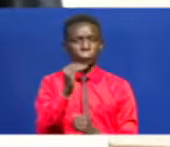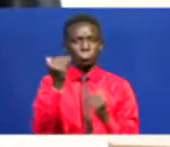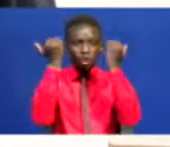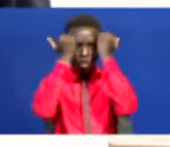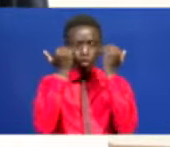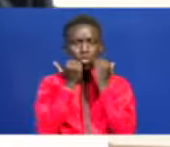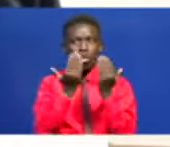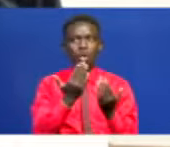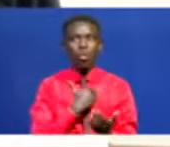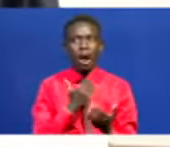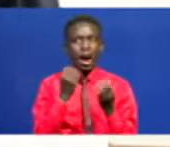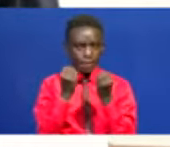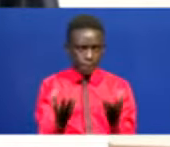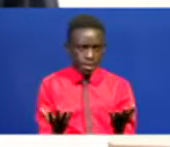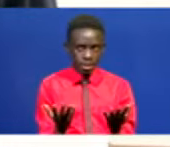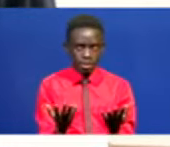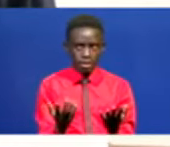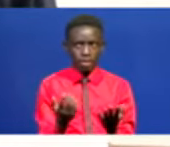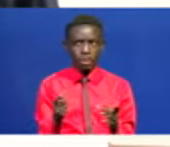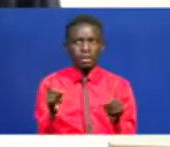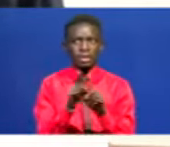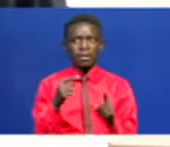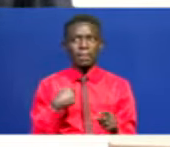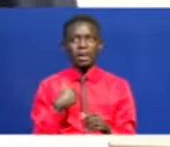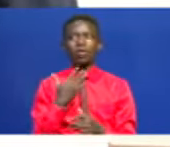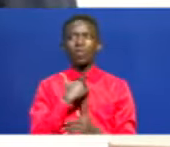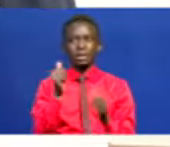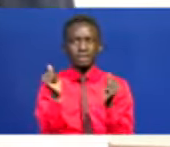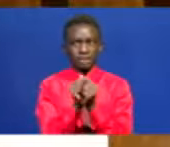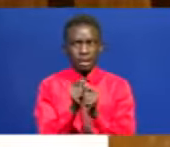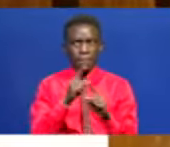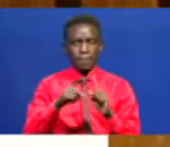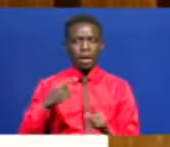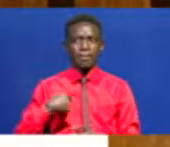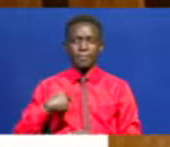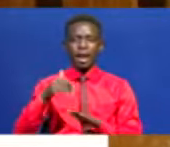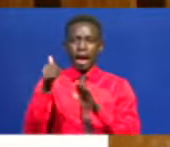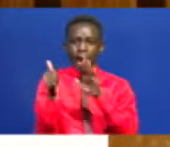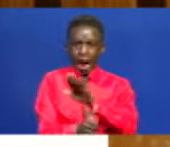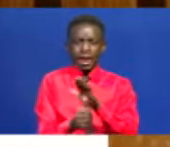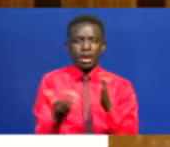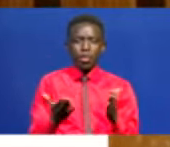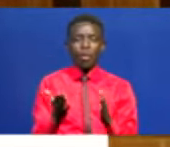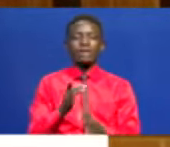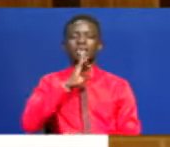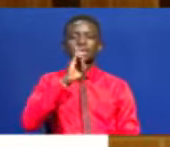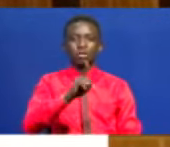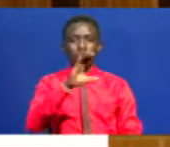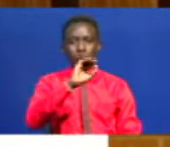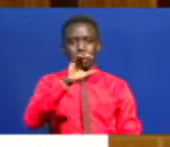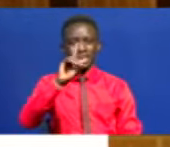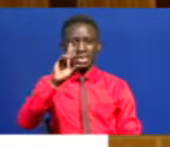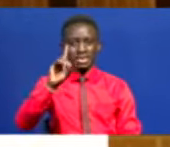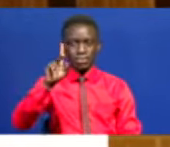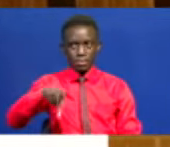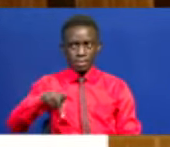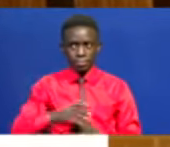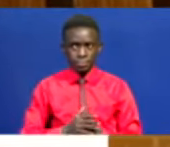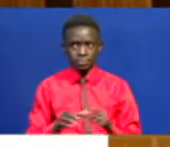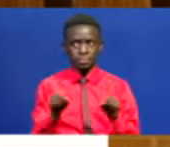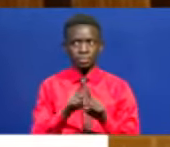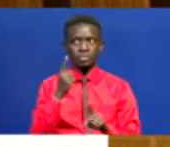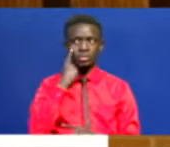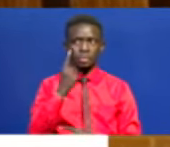want? I wanted 10, knows. But I'm also under the instructions of the ODPP. Separately, 9 suspects accused